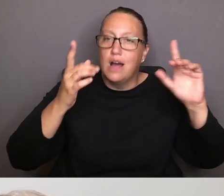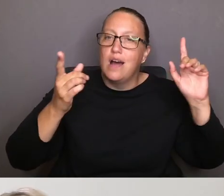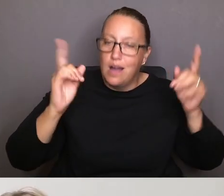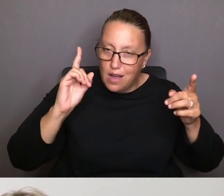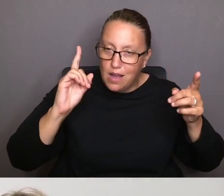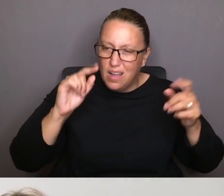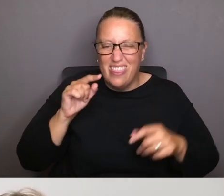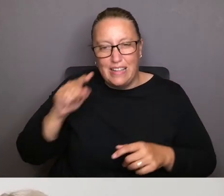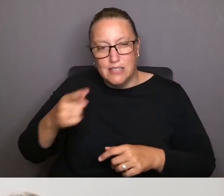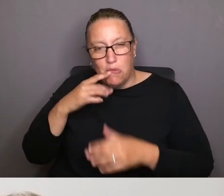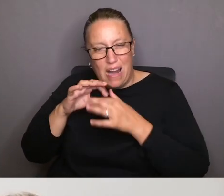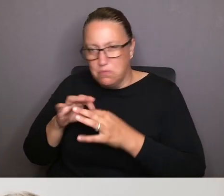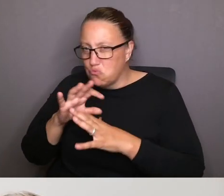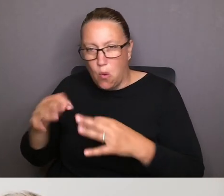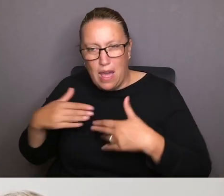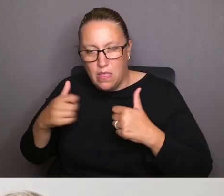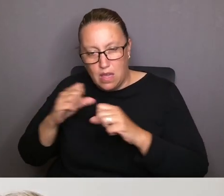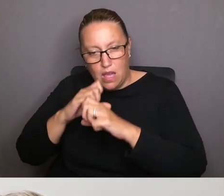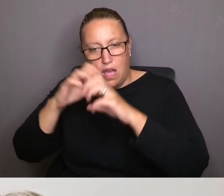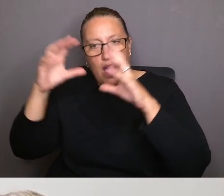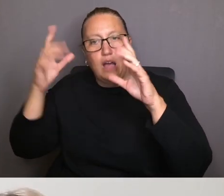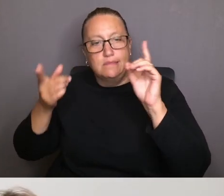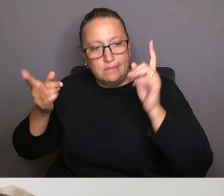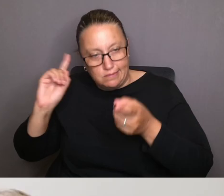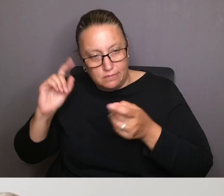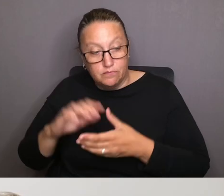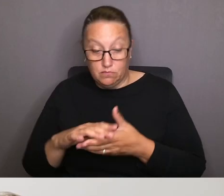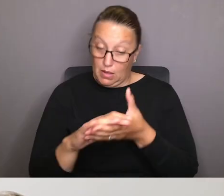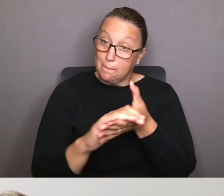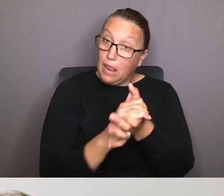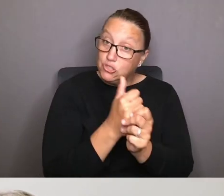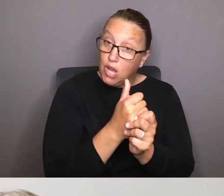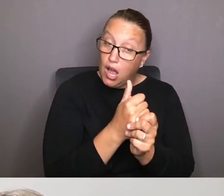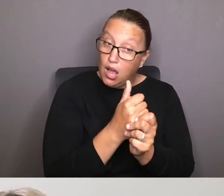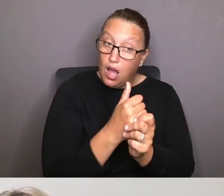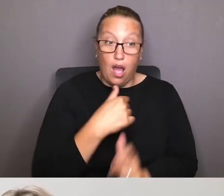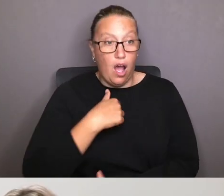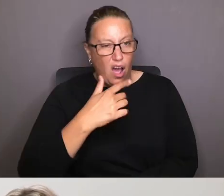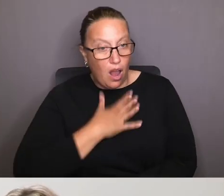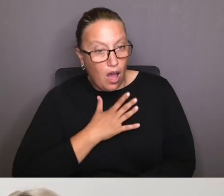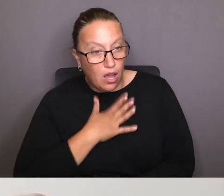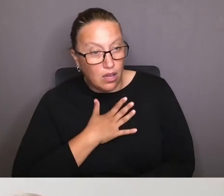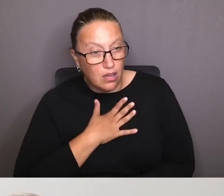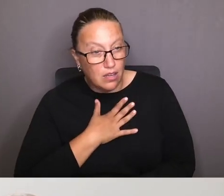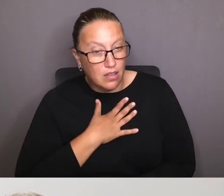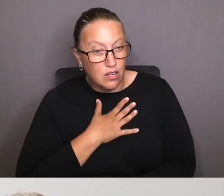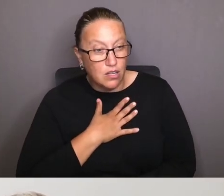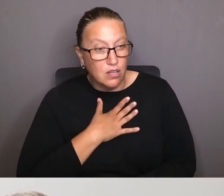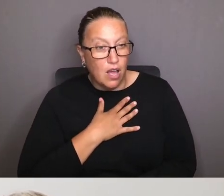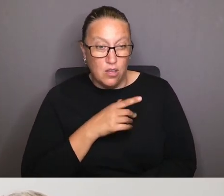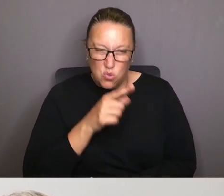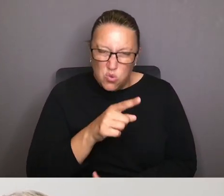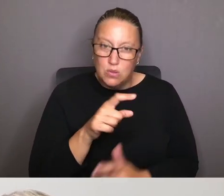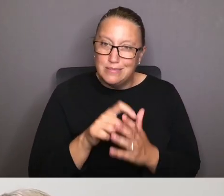there, helping people to understand what does a healthy relationship look like? What does an unhealthy relationship look like? Pleasure, what role